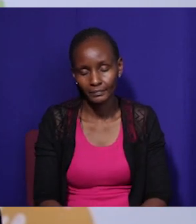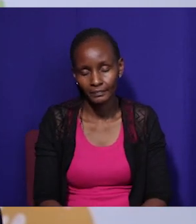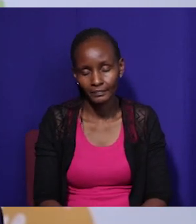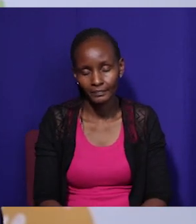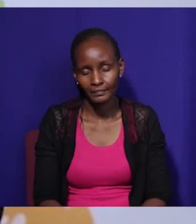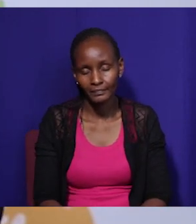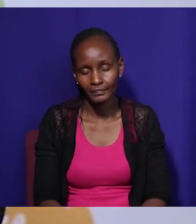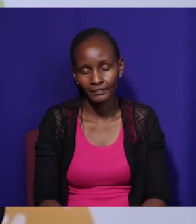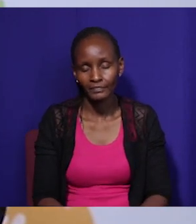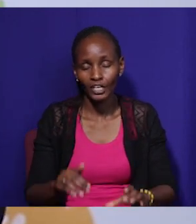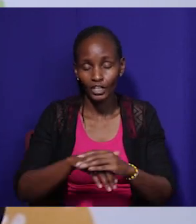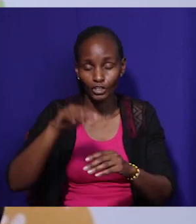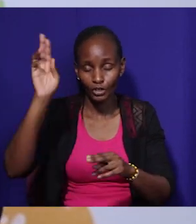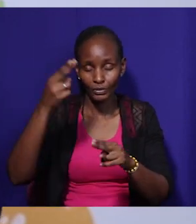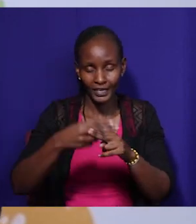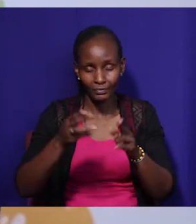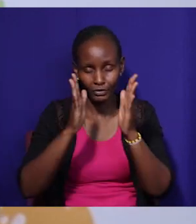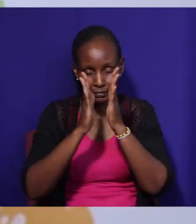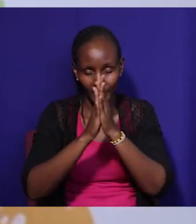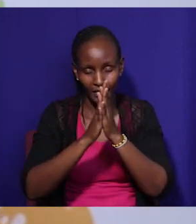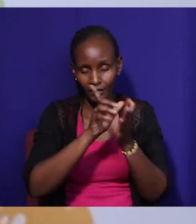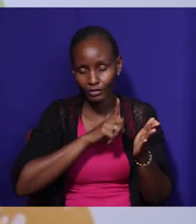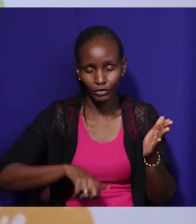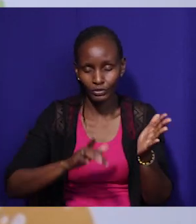In your name we pray, Lord Jesus.